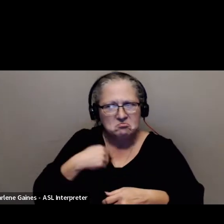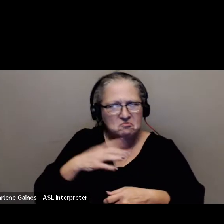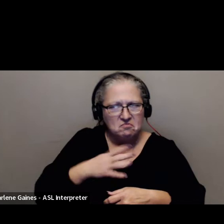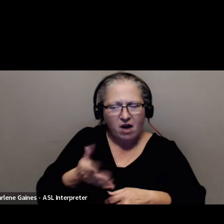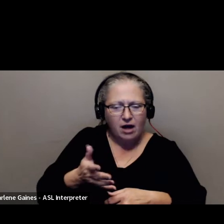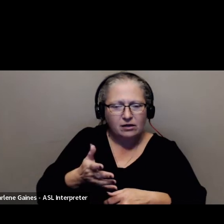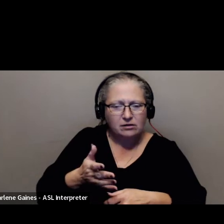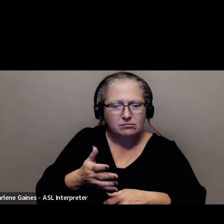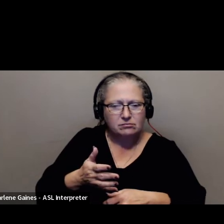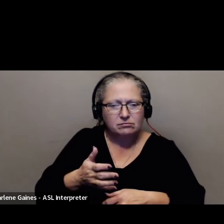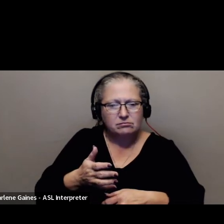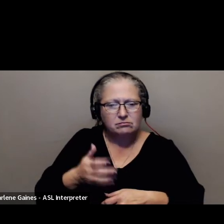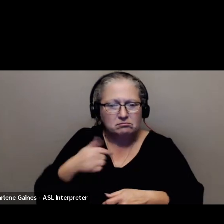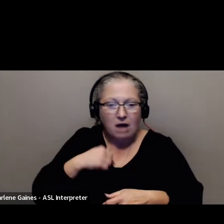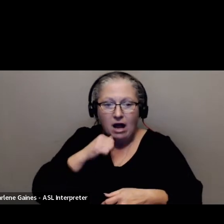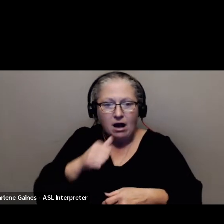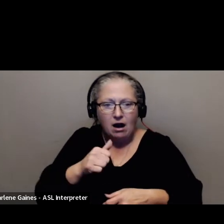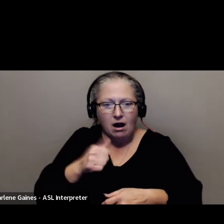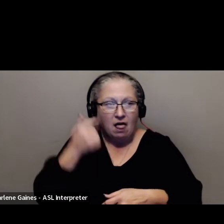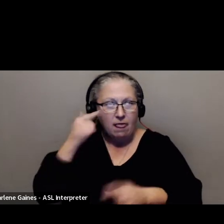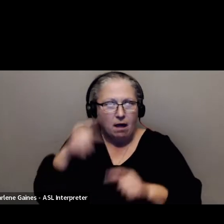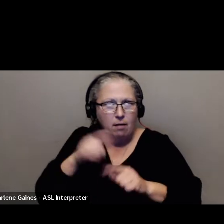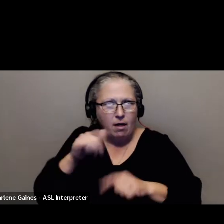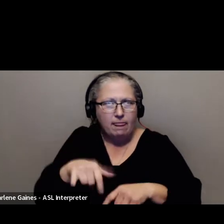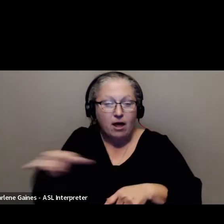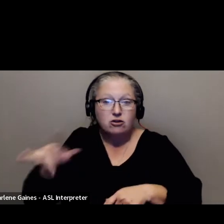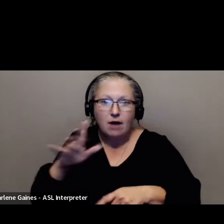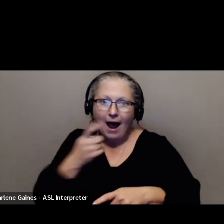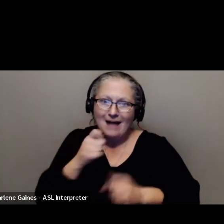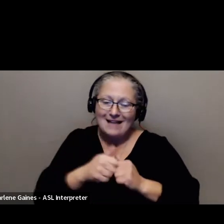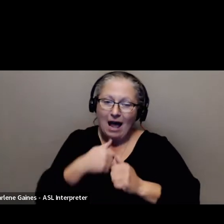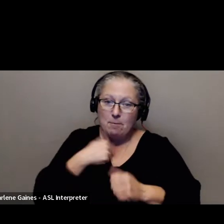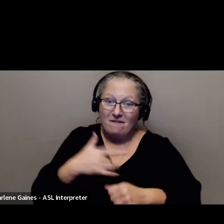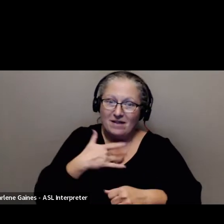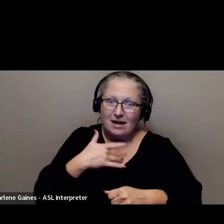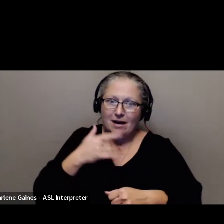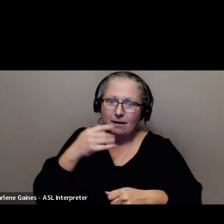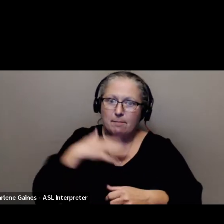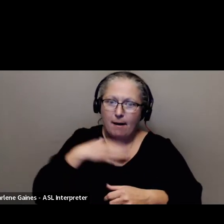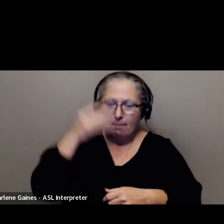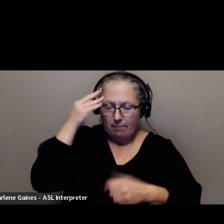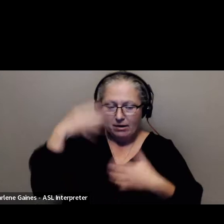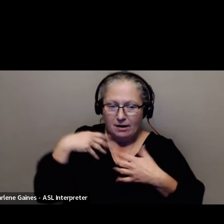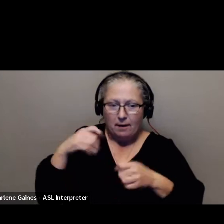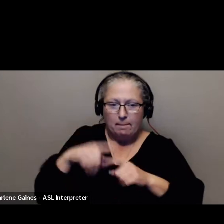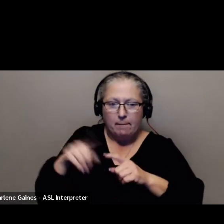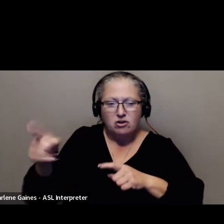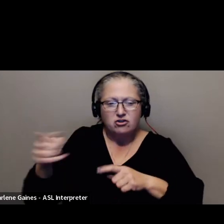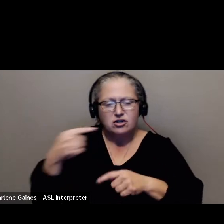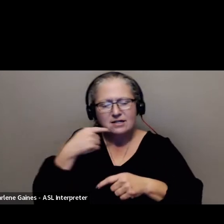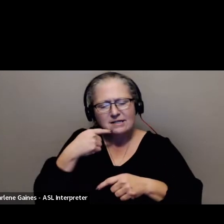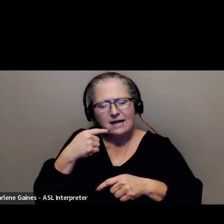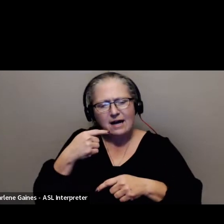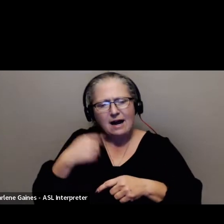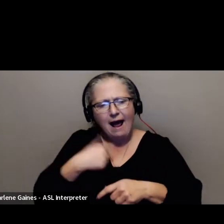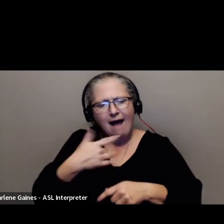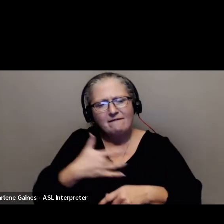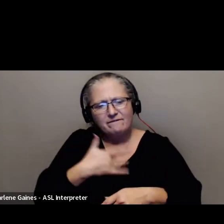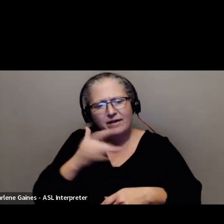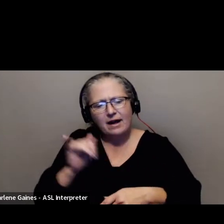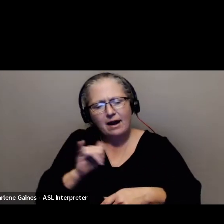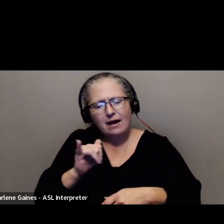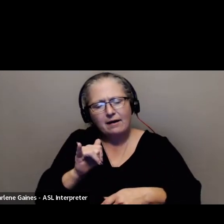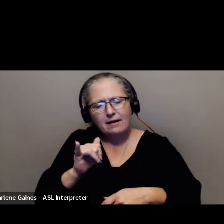fine. I did not thought about it. She's asking how I'm feeling mentally. But then she said I feel